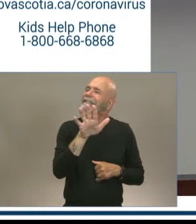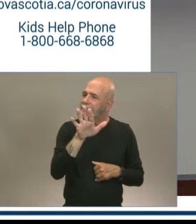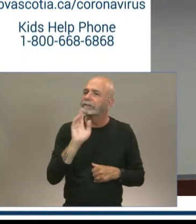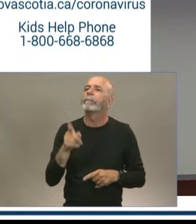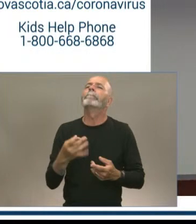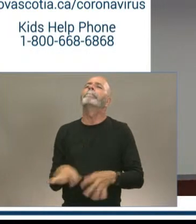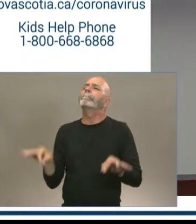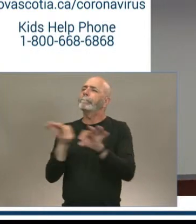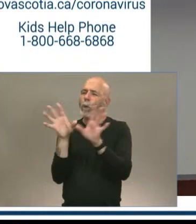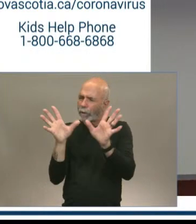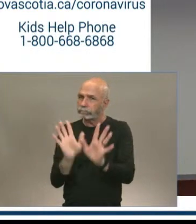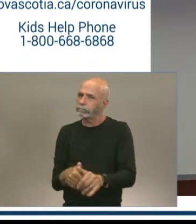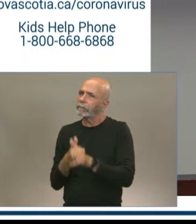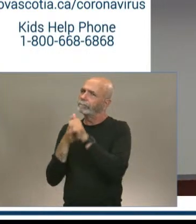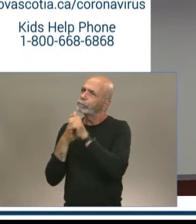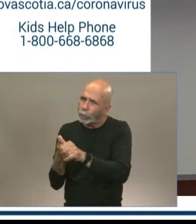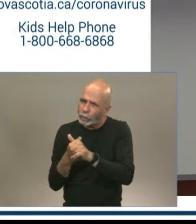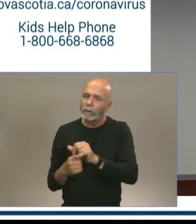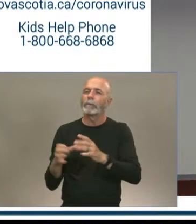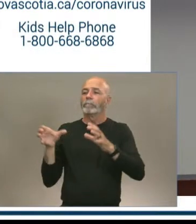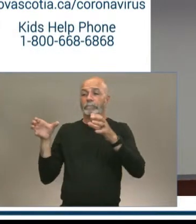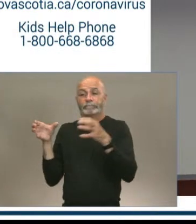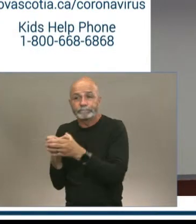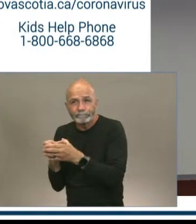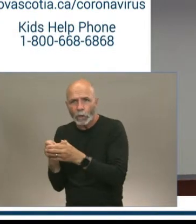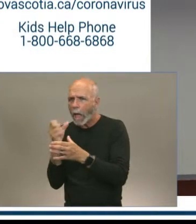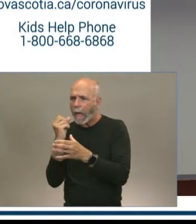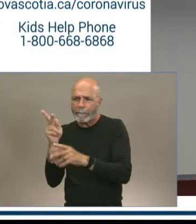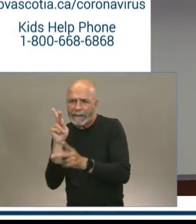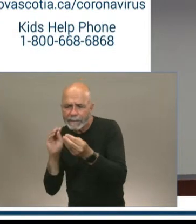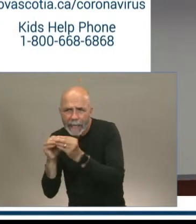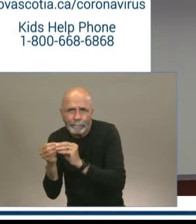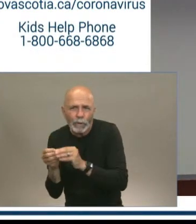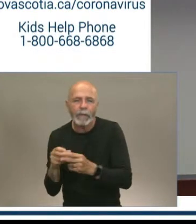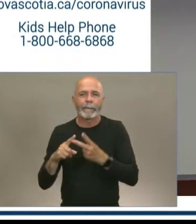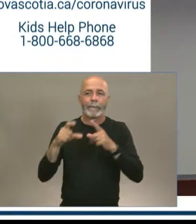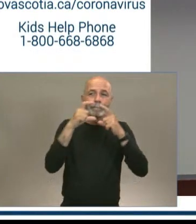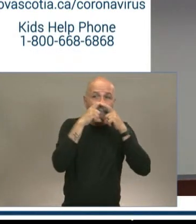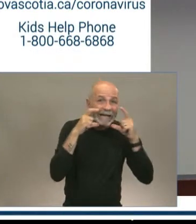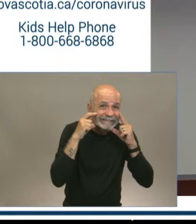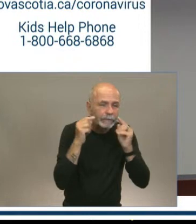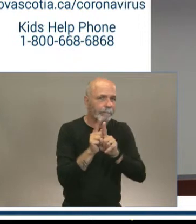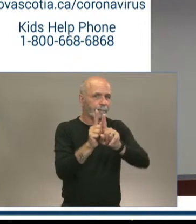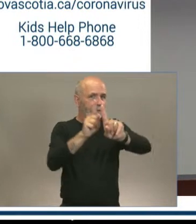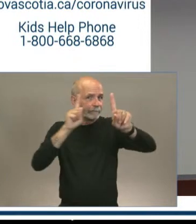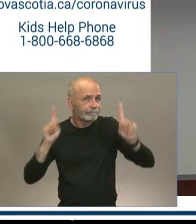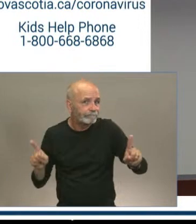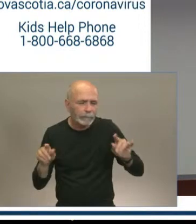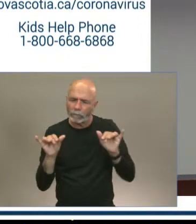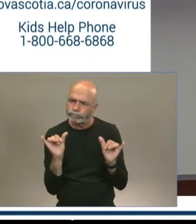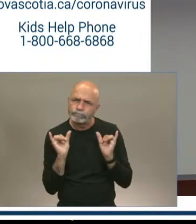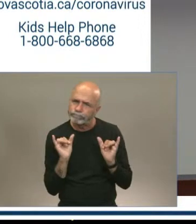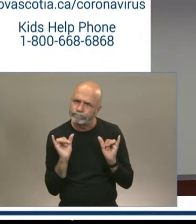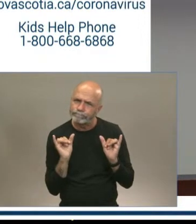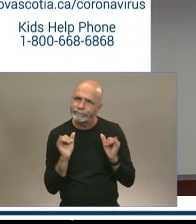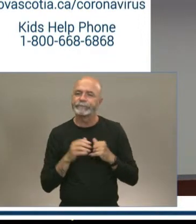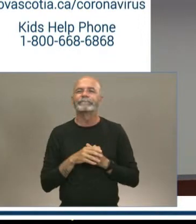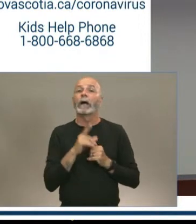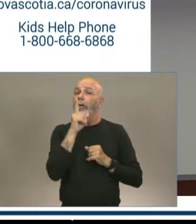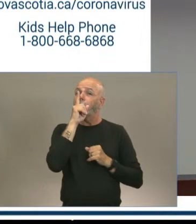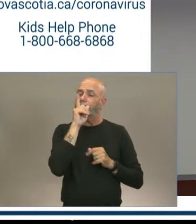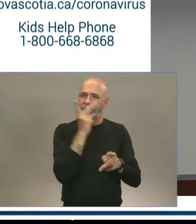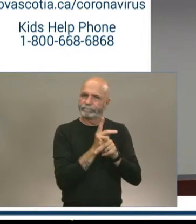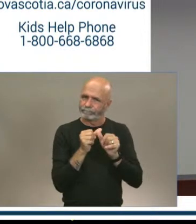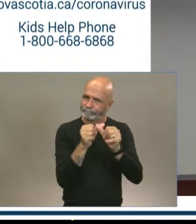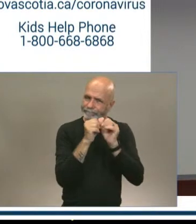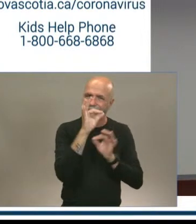measures, including following gathering limits, wearing a mask, and following physical distancing. Get tested regularly and get